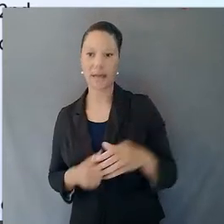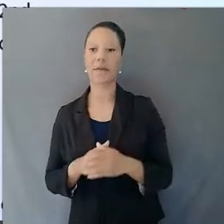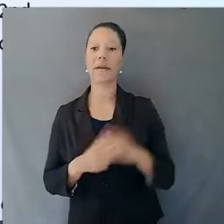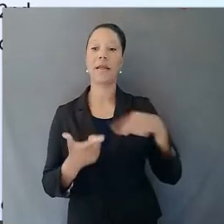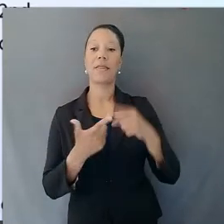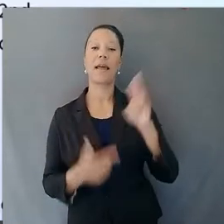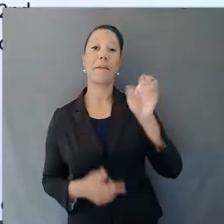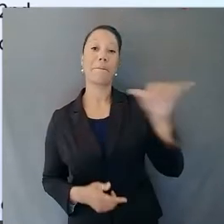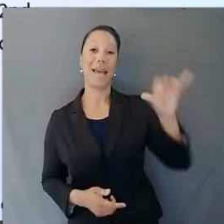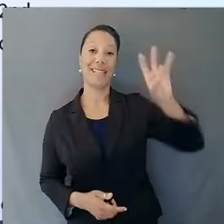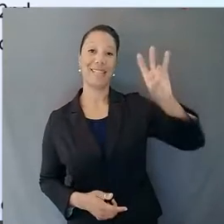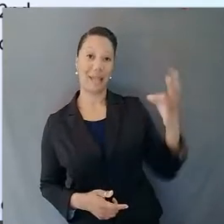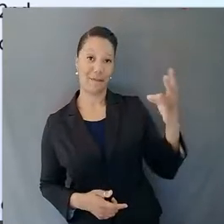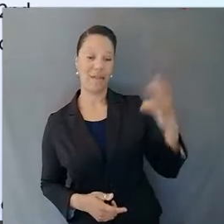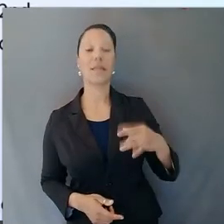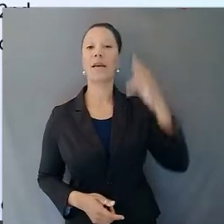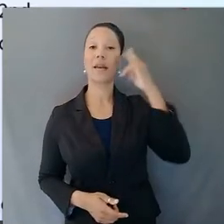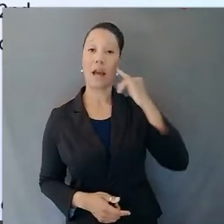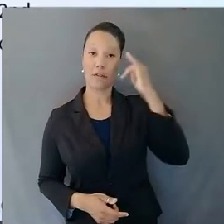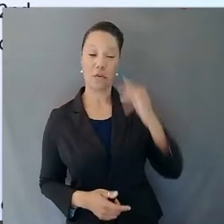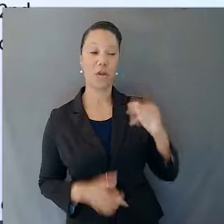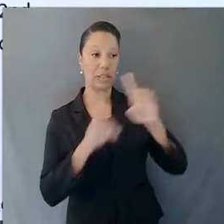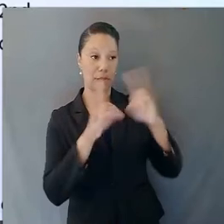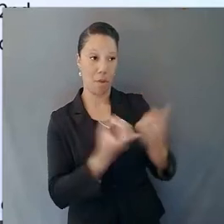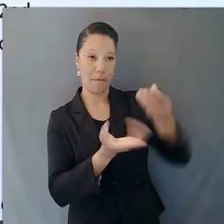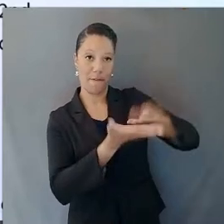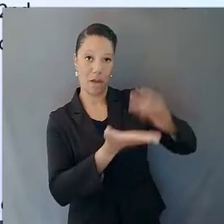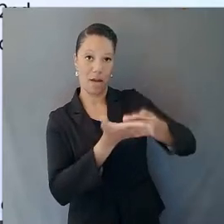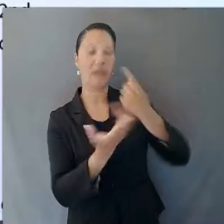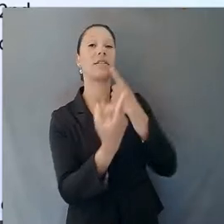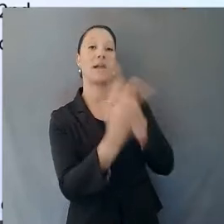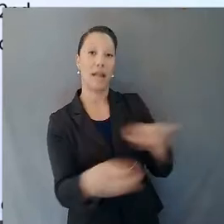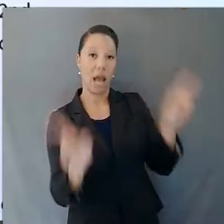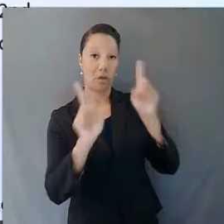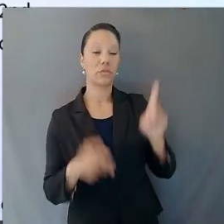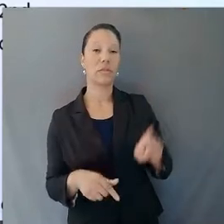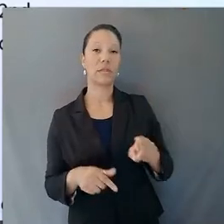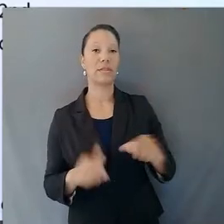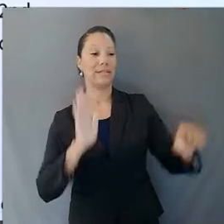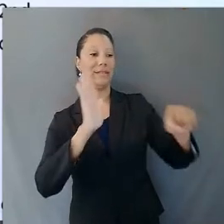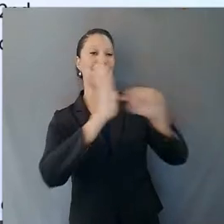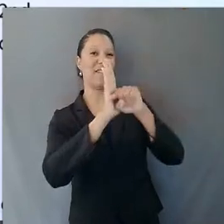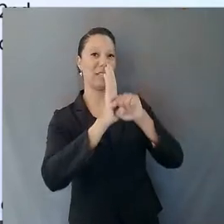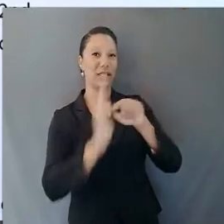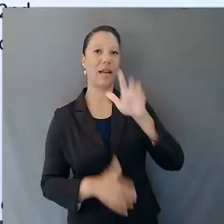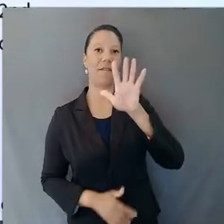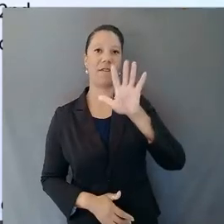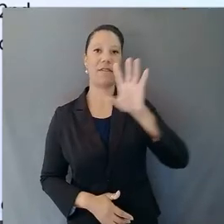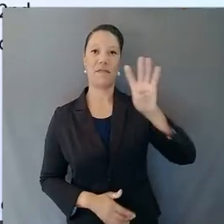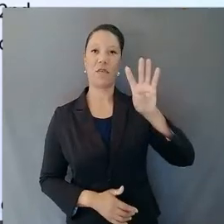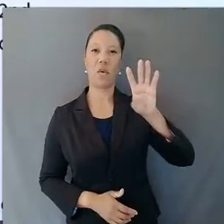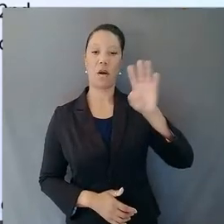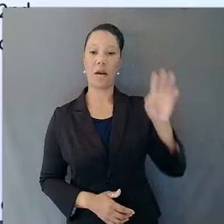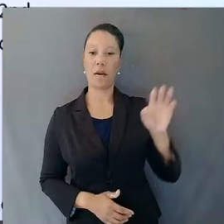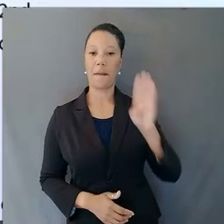May 7th, California Department of Finance announced the $54 million projected deficit for the